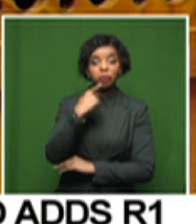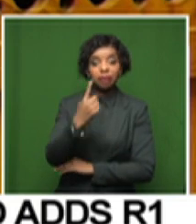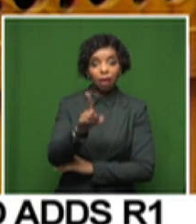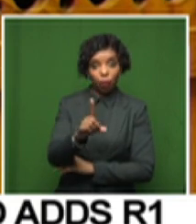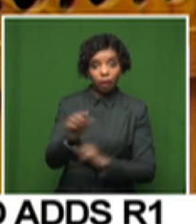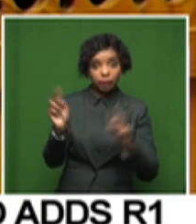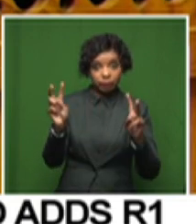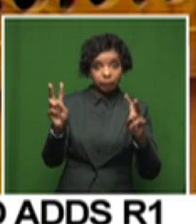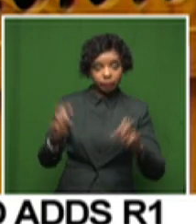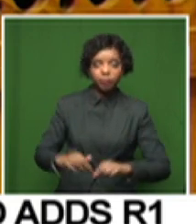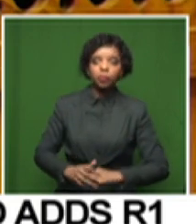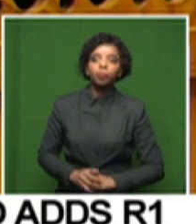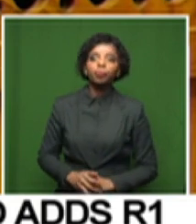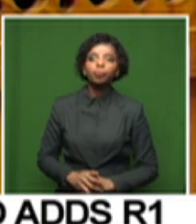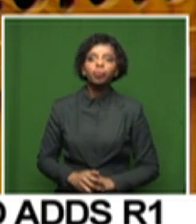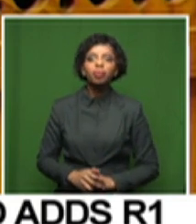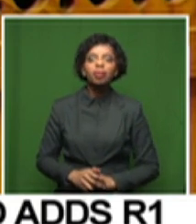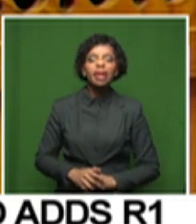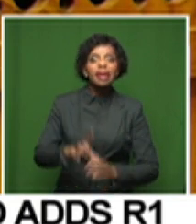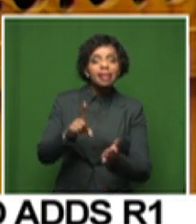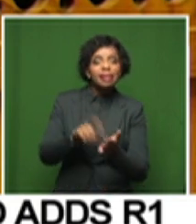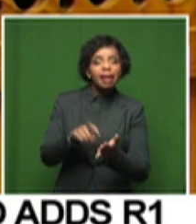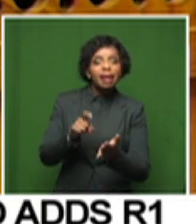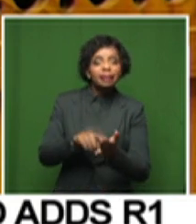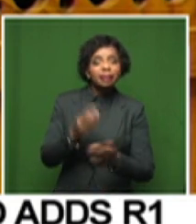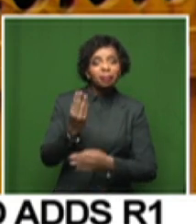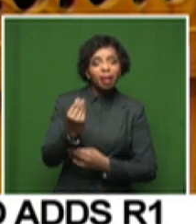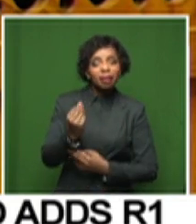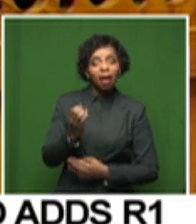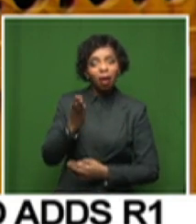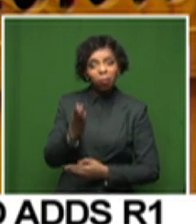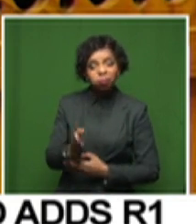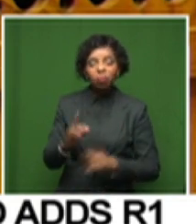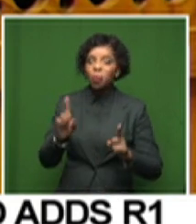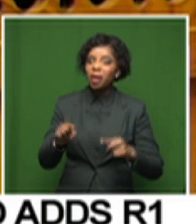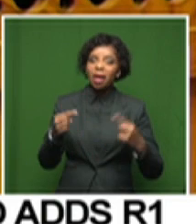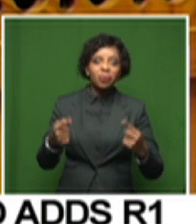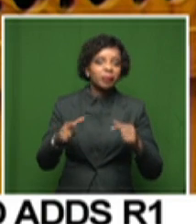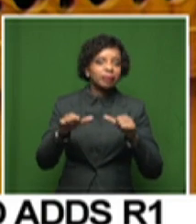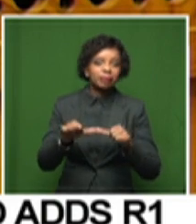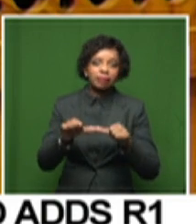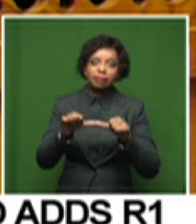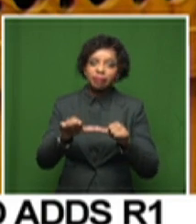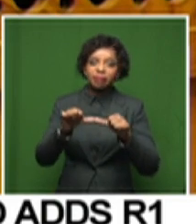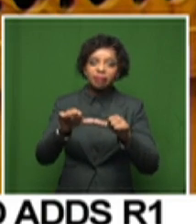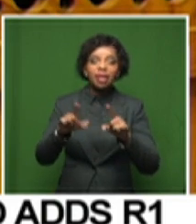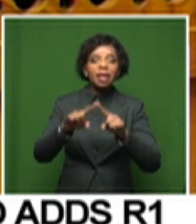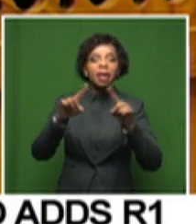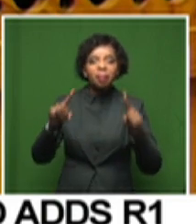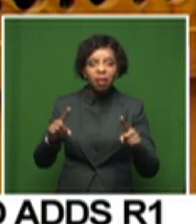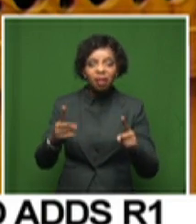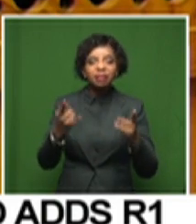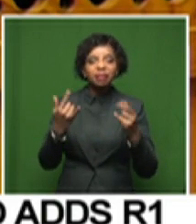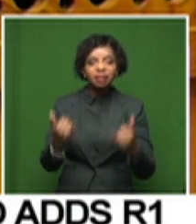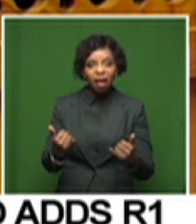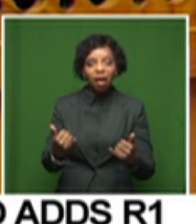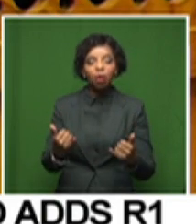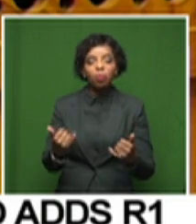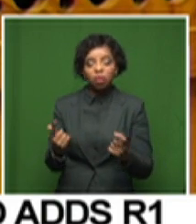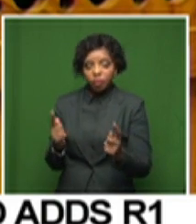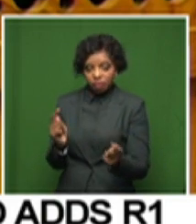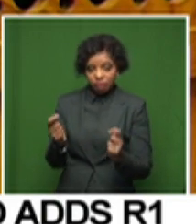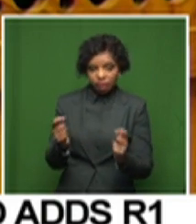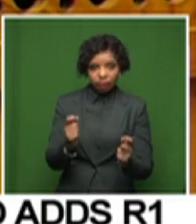current levels of debt, particularly as increasing borrowing costs are diverting resources that should be going